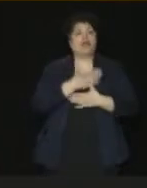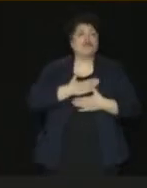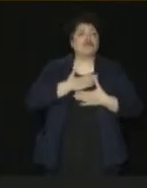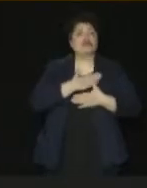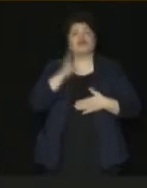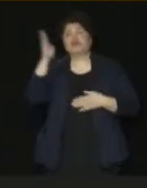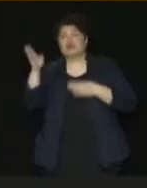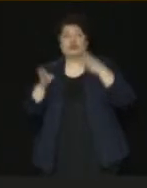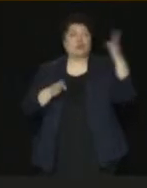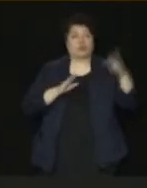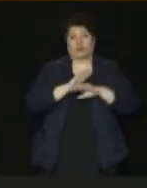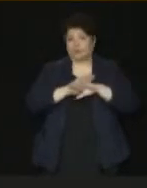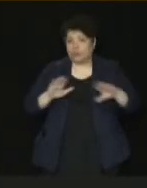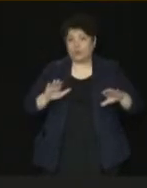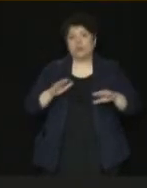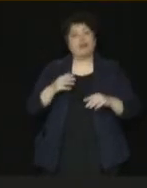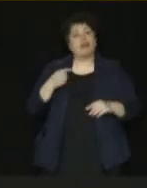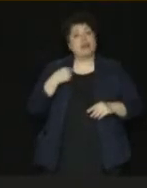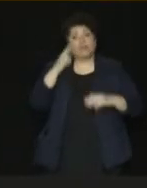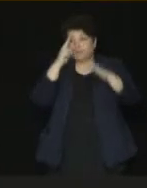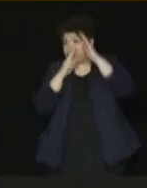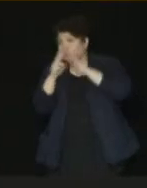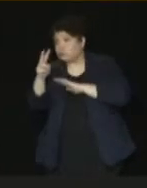we could not predict